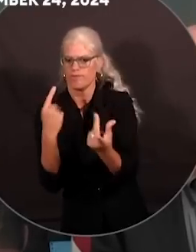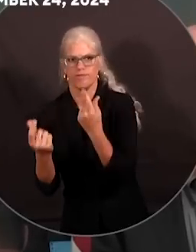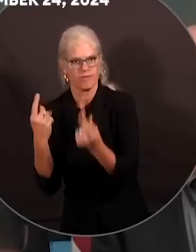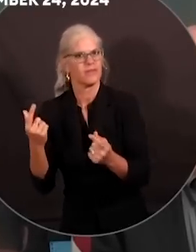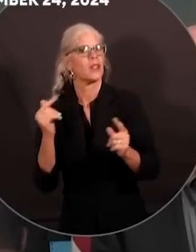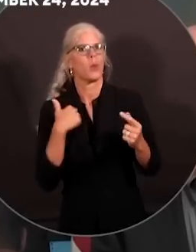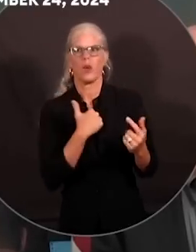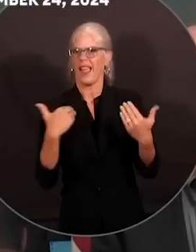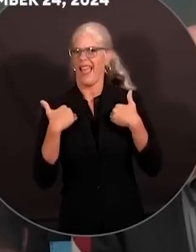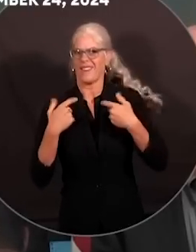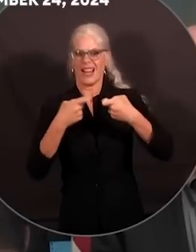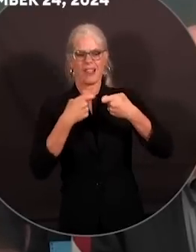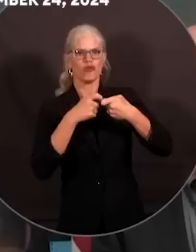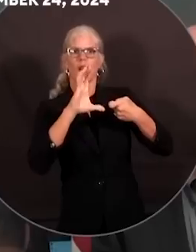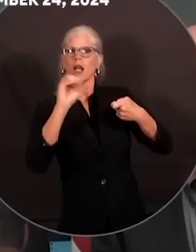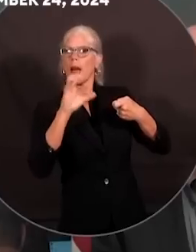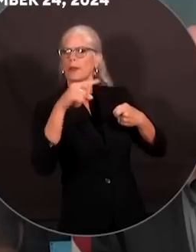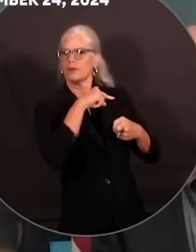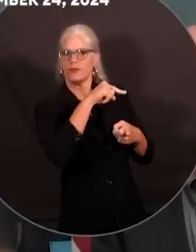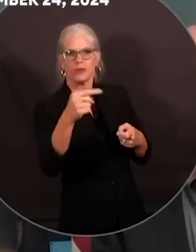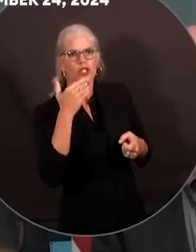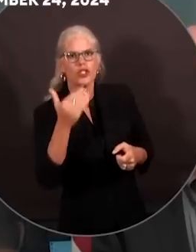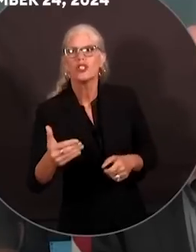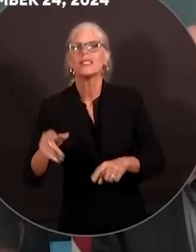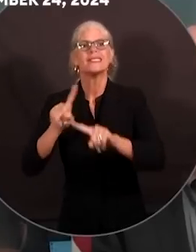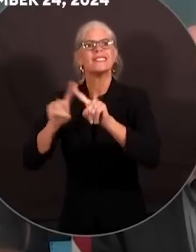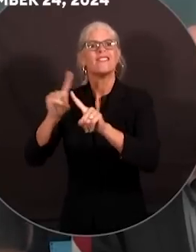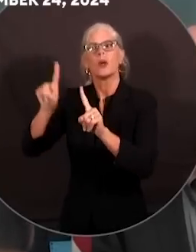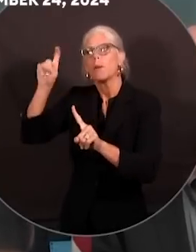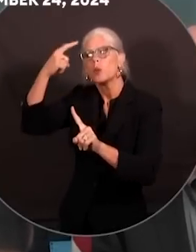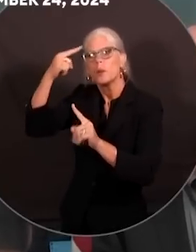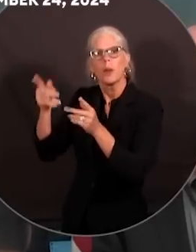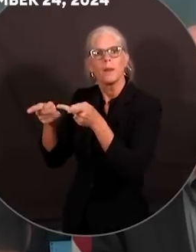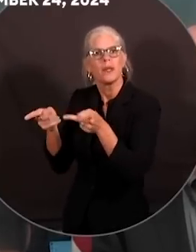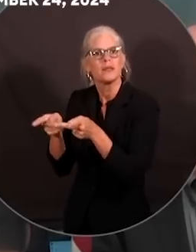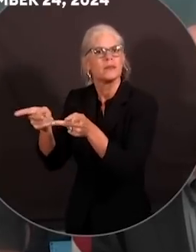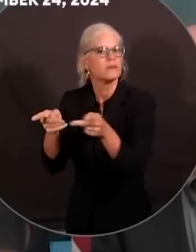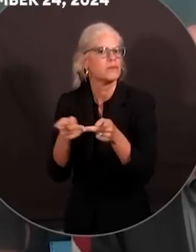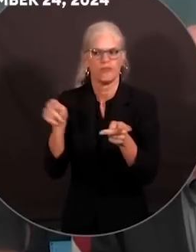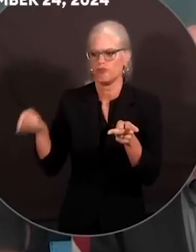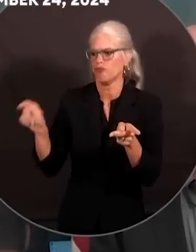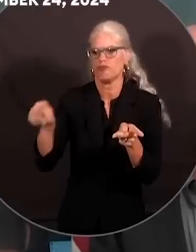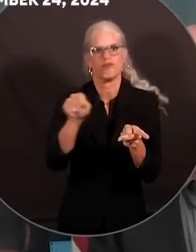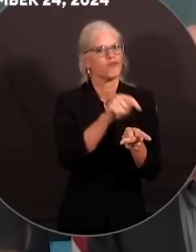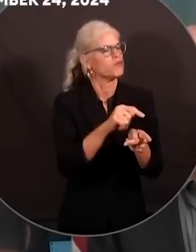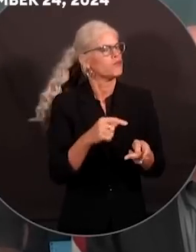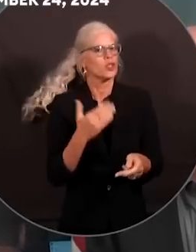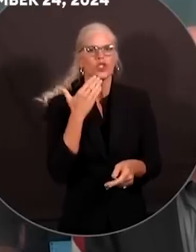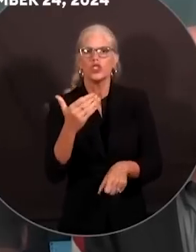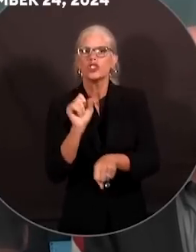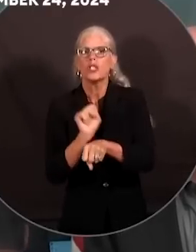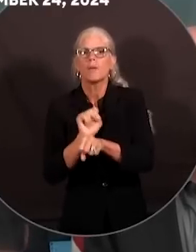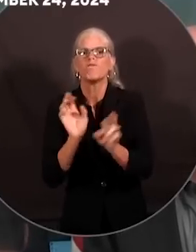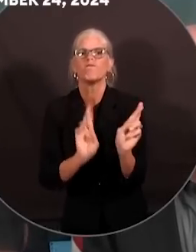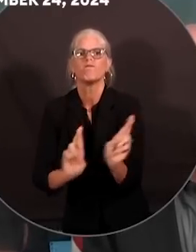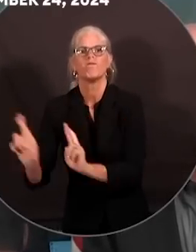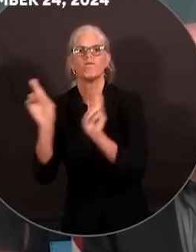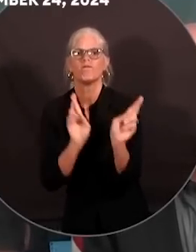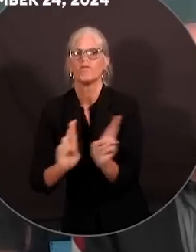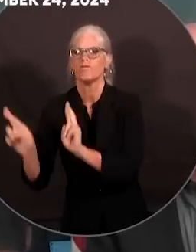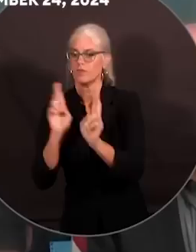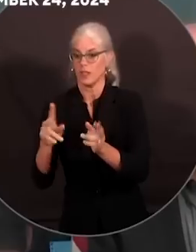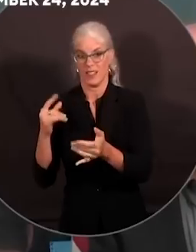the municipal cooperatives they're doing tremendous compared to what was done 5 or 10 years ago. So